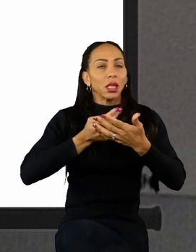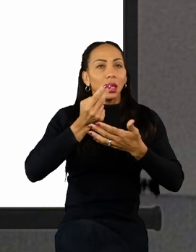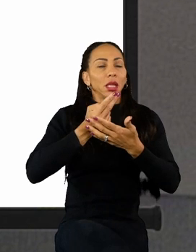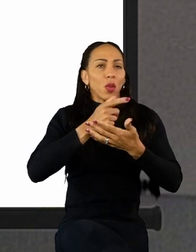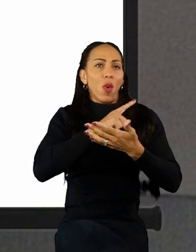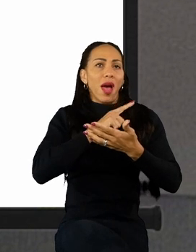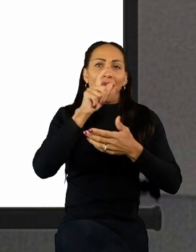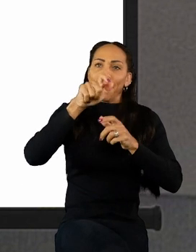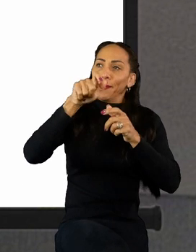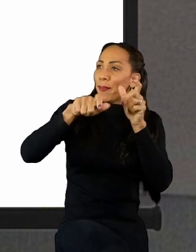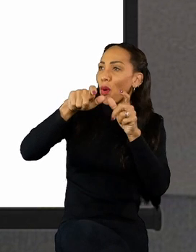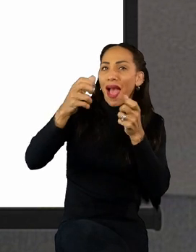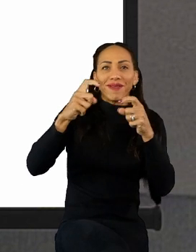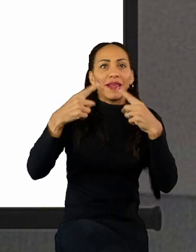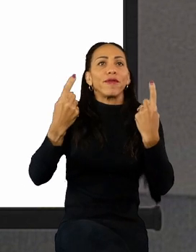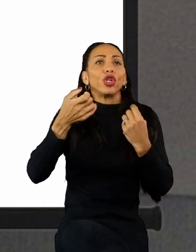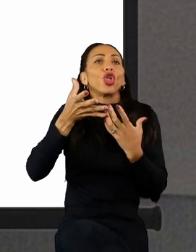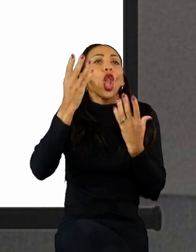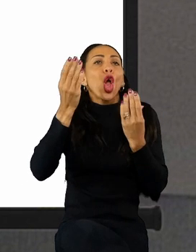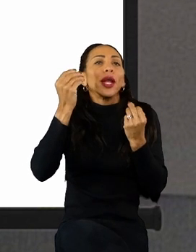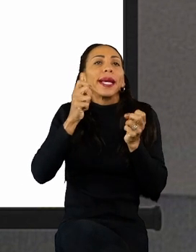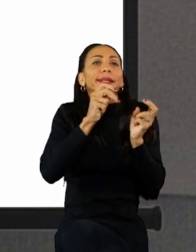for different people's learning styles.